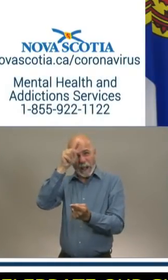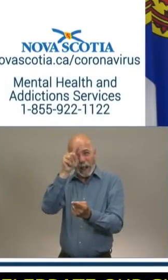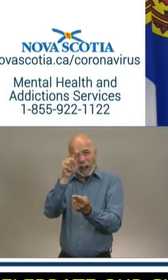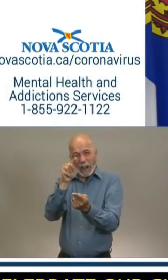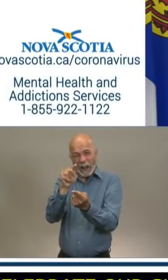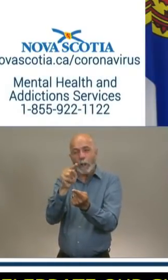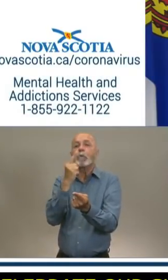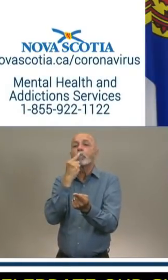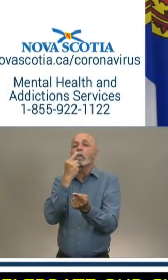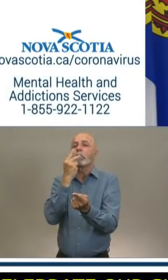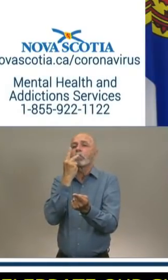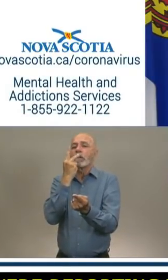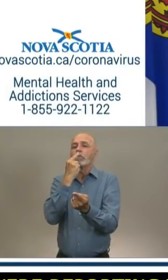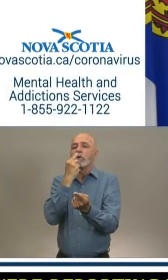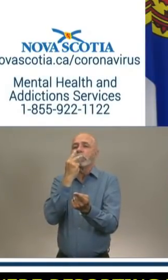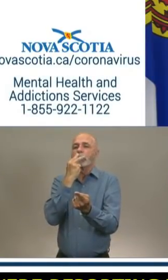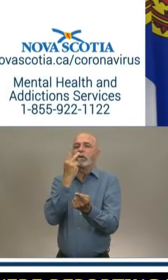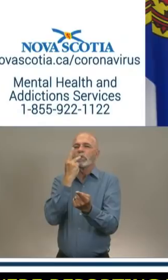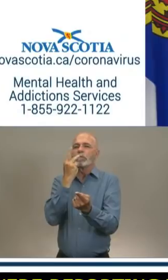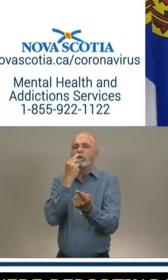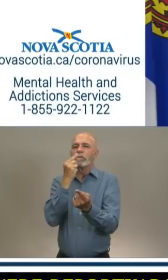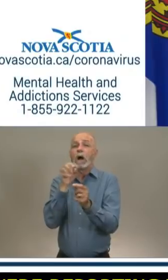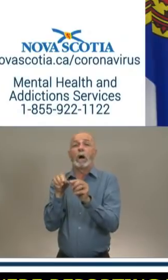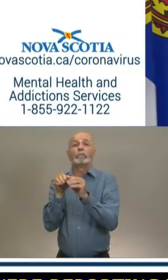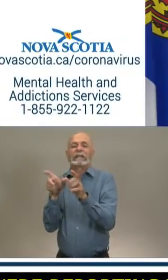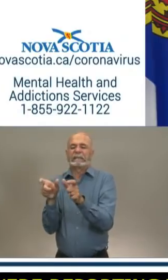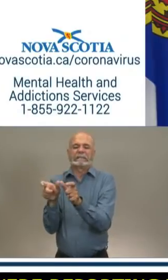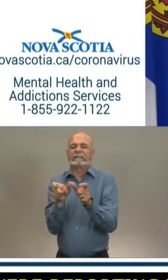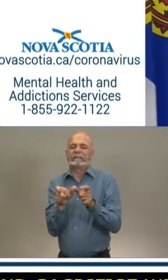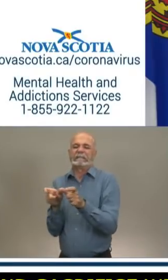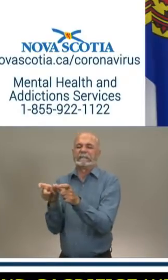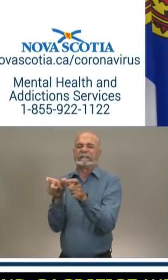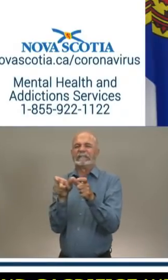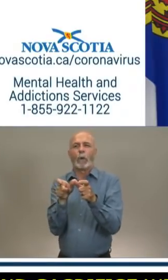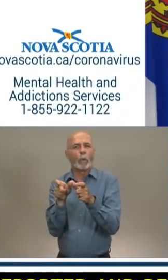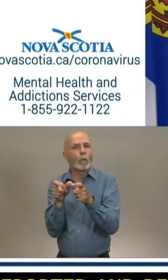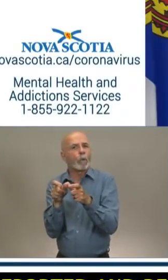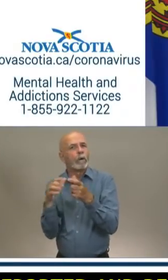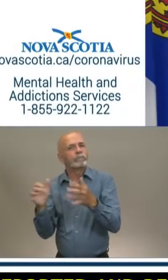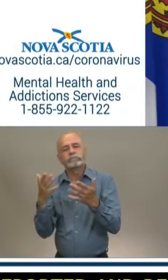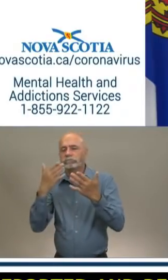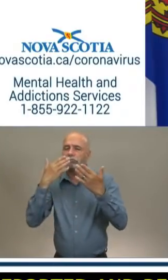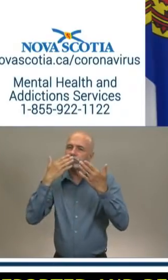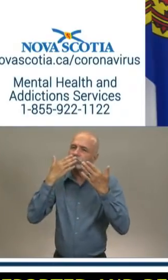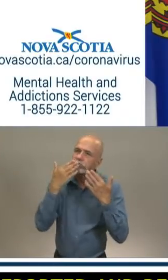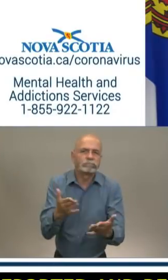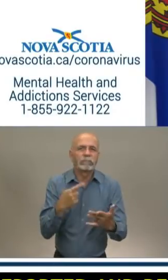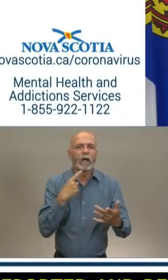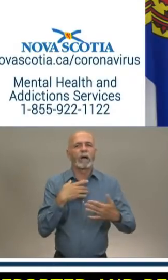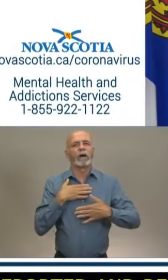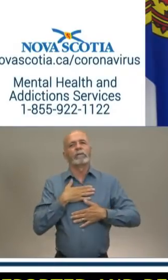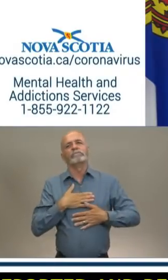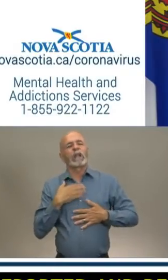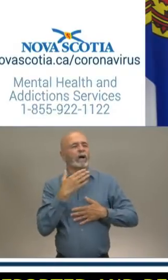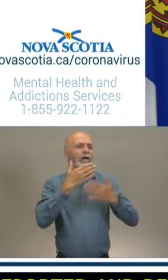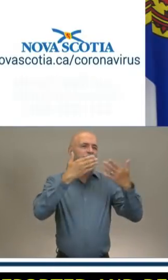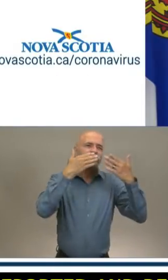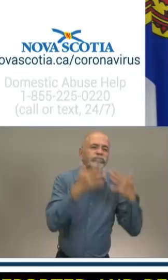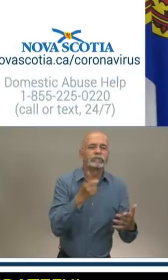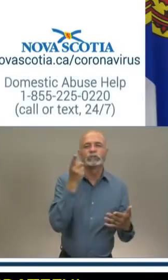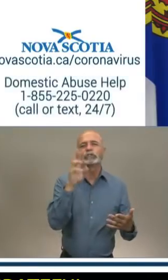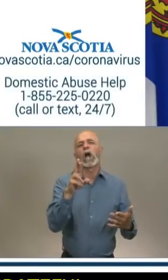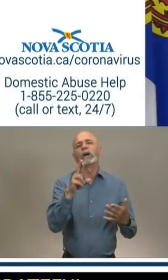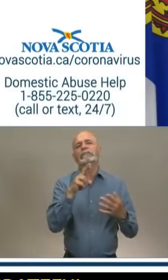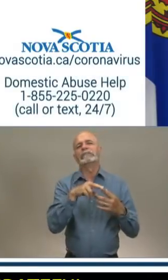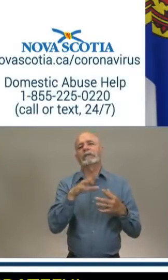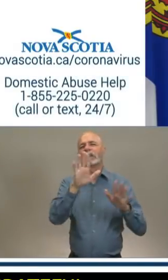spread. And I am grateful, and Dr. Strang is grateful. We can now talk with certainty about reopening and reuniting.